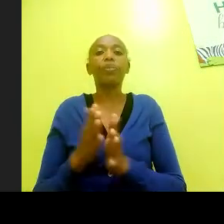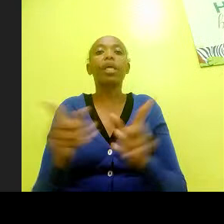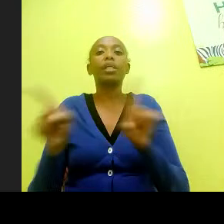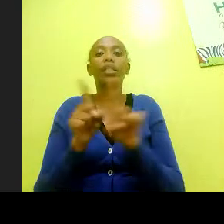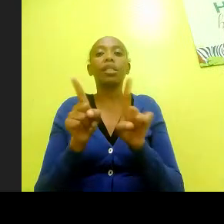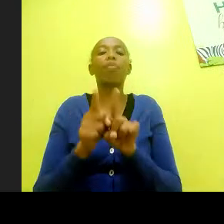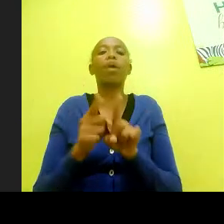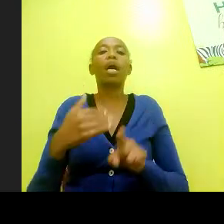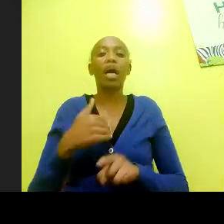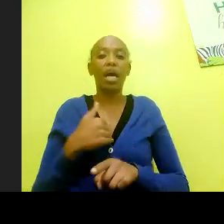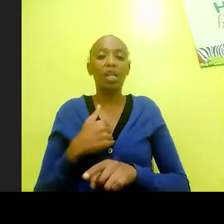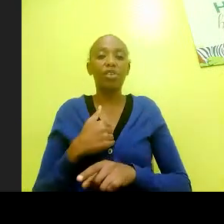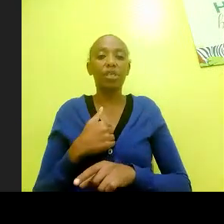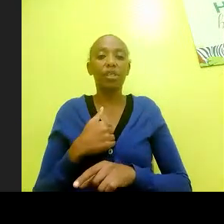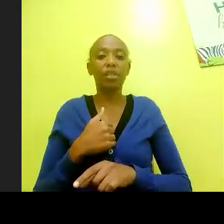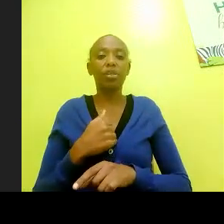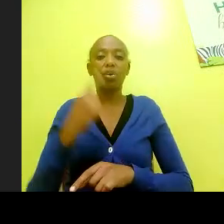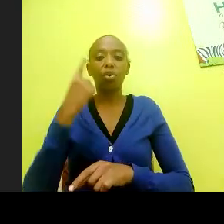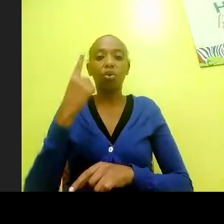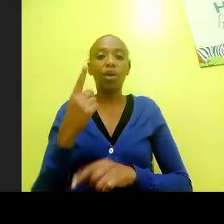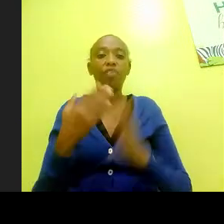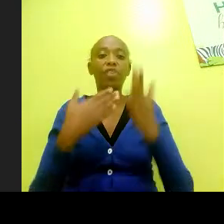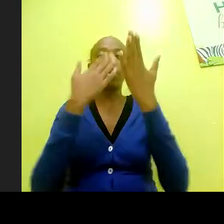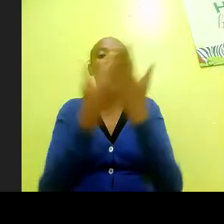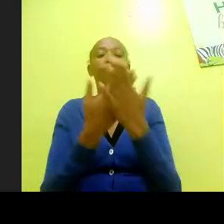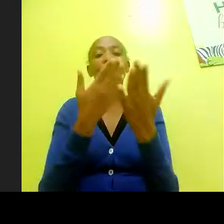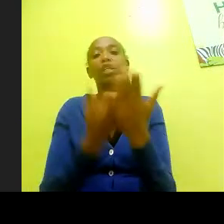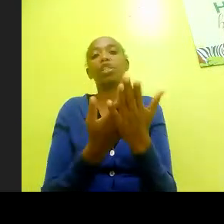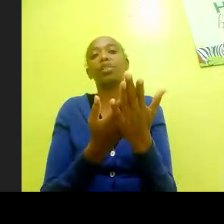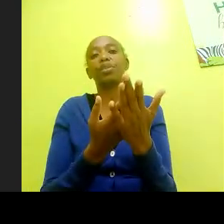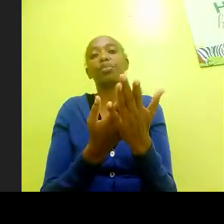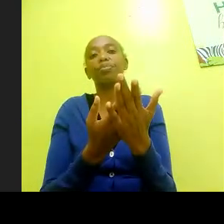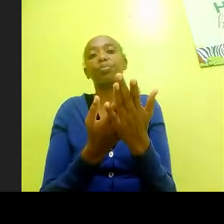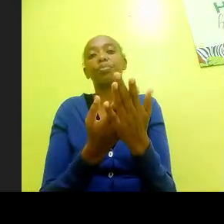heard one of the recommendations,